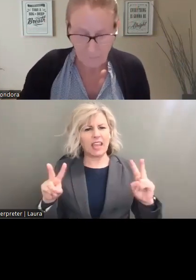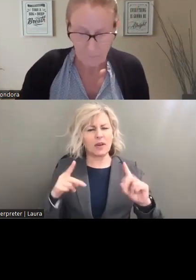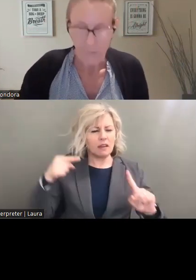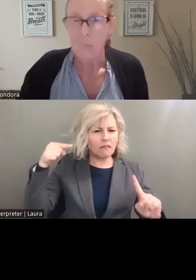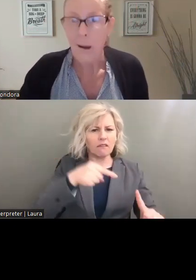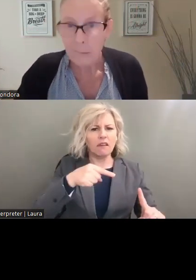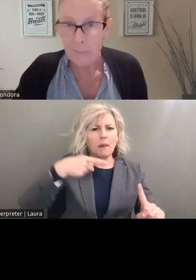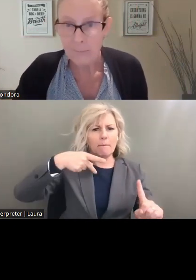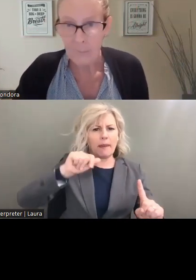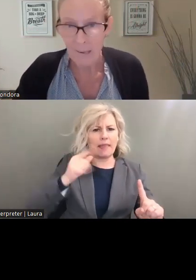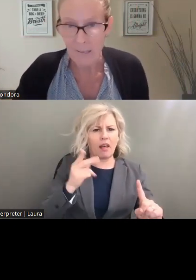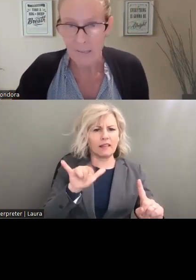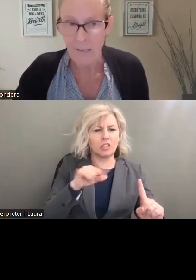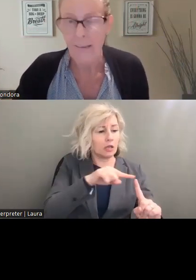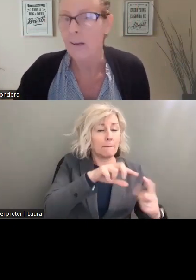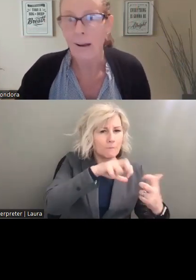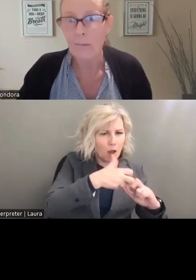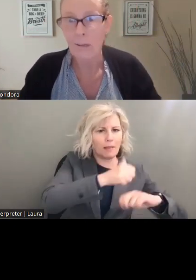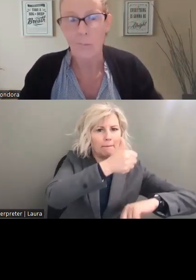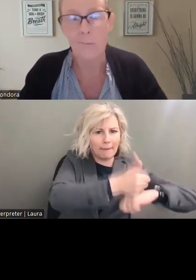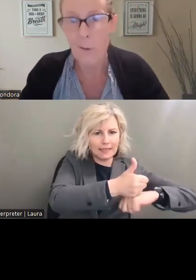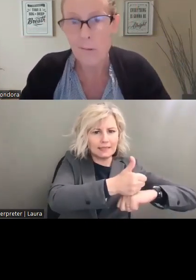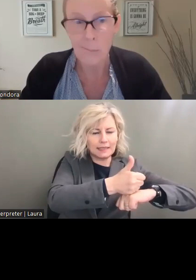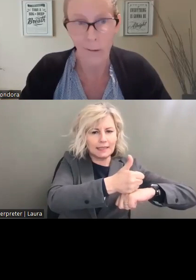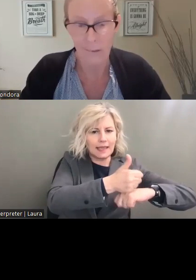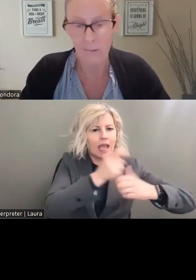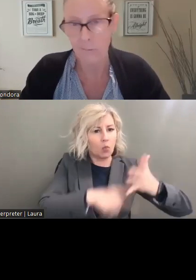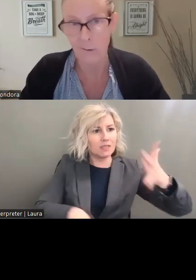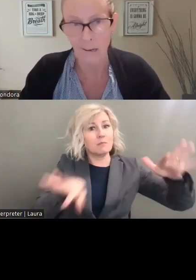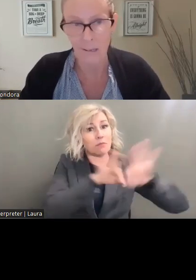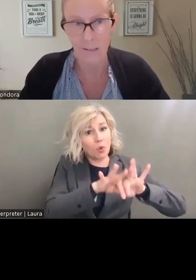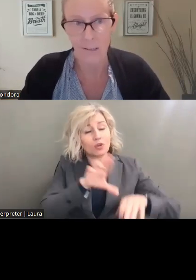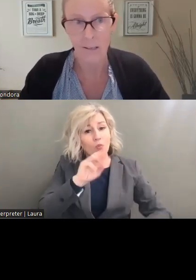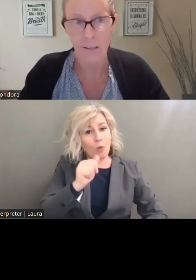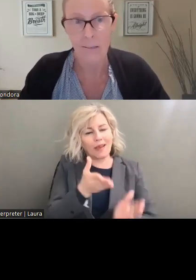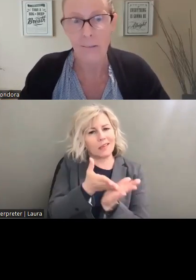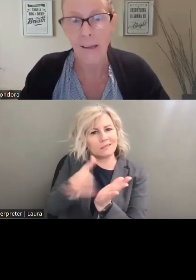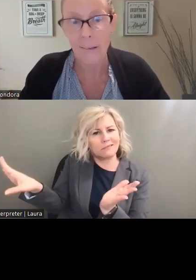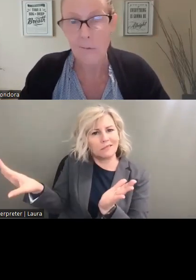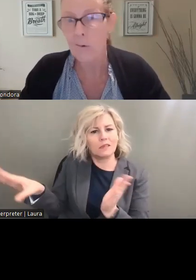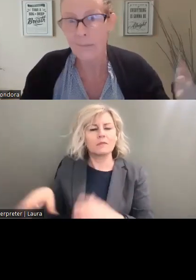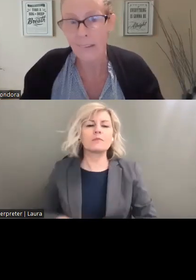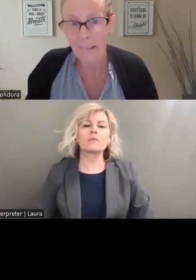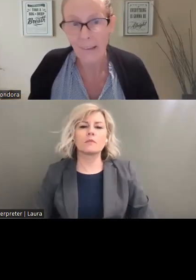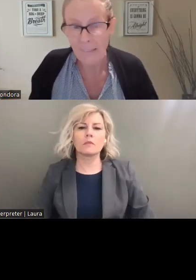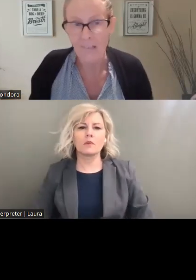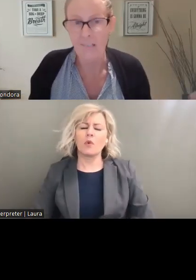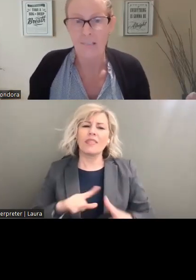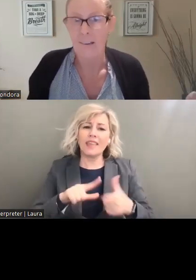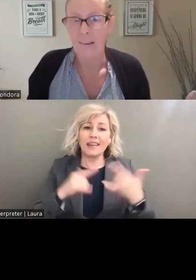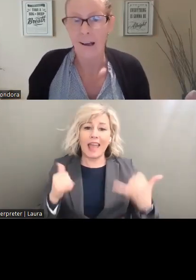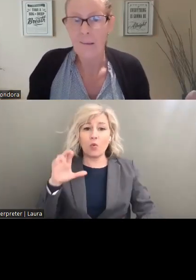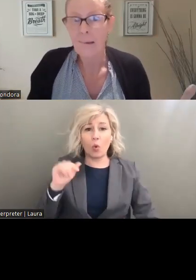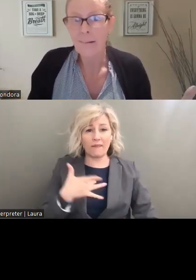driven, problem based, and it crowds out what's most important to Roma. And so that leaves Roma feeling like